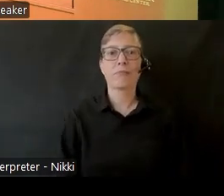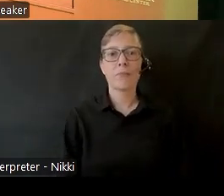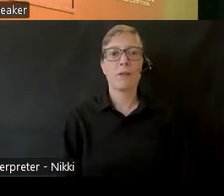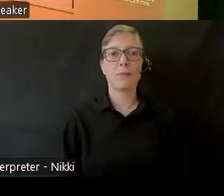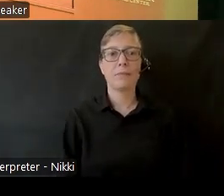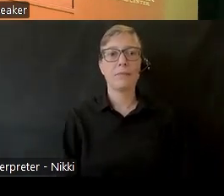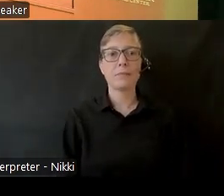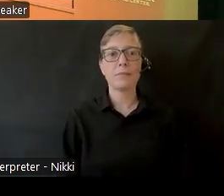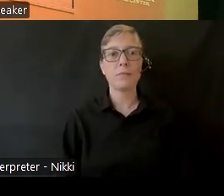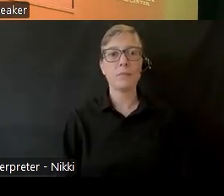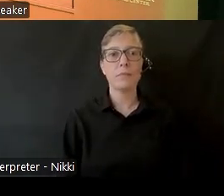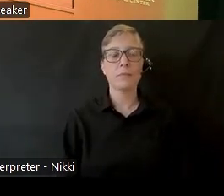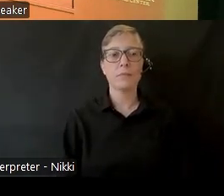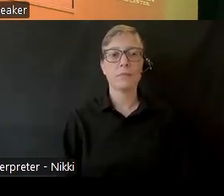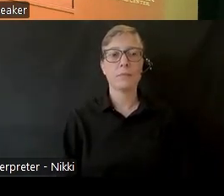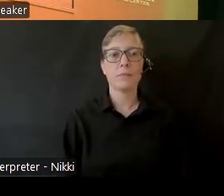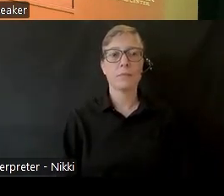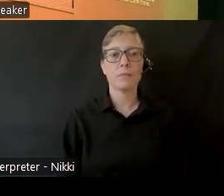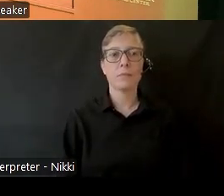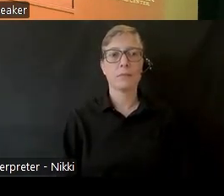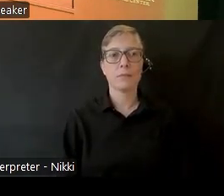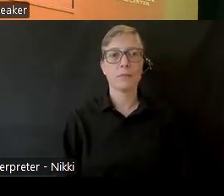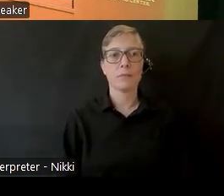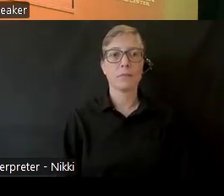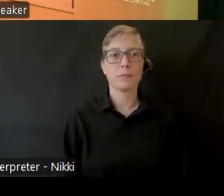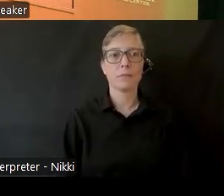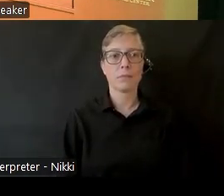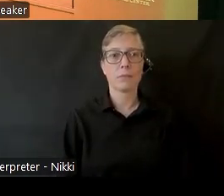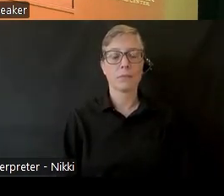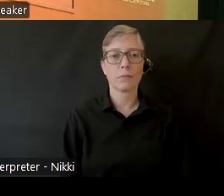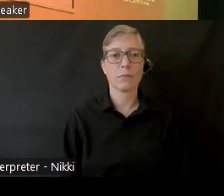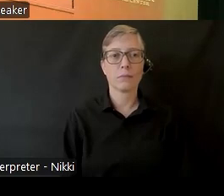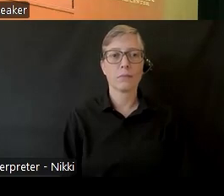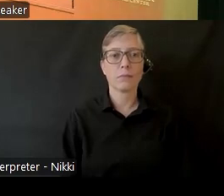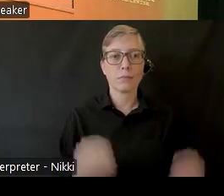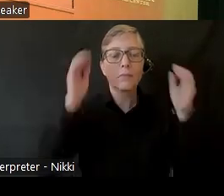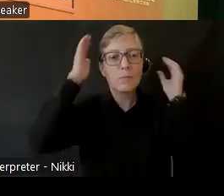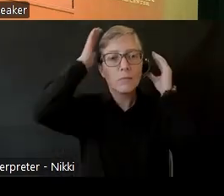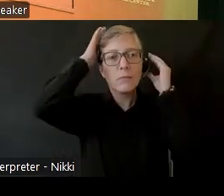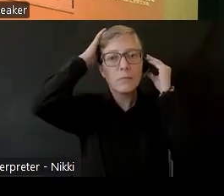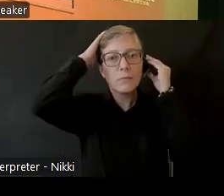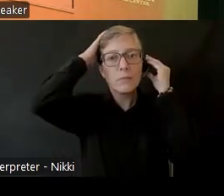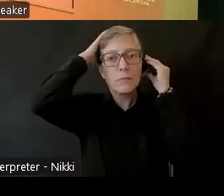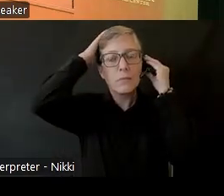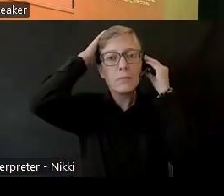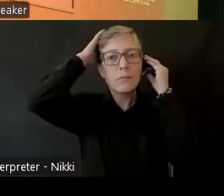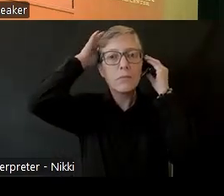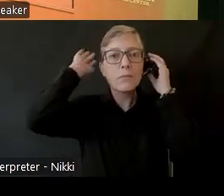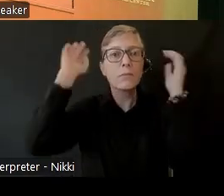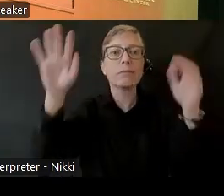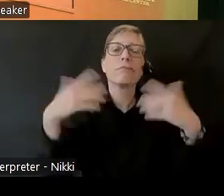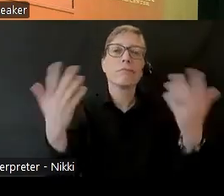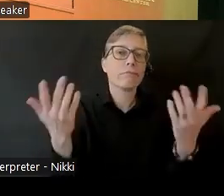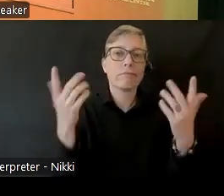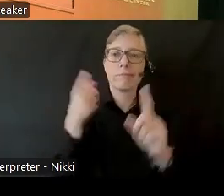of care and all-cause healthcare utilization. So essentially, it's a talk on the benefits